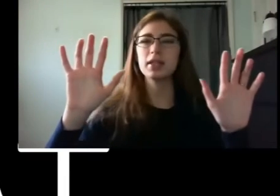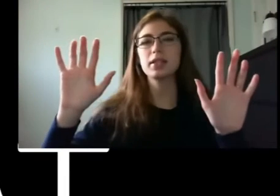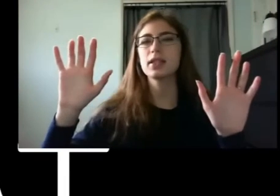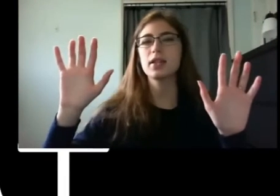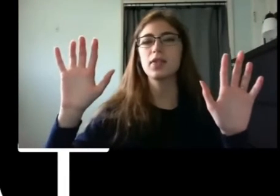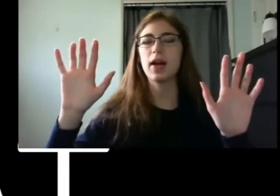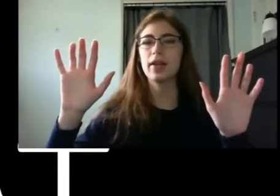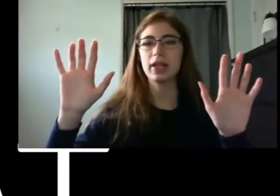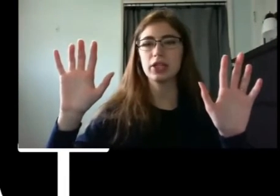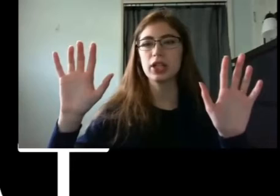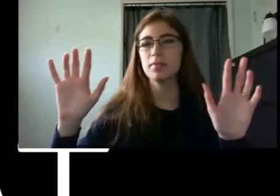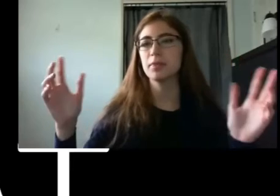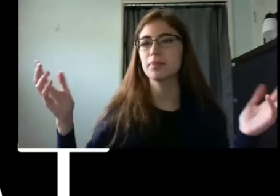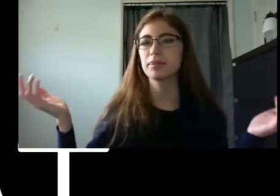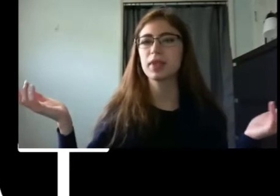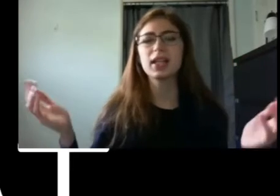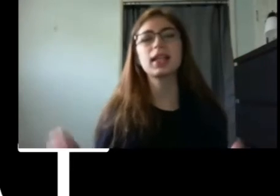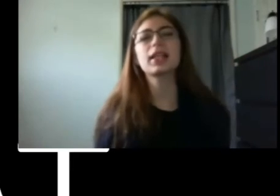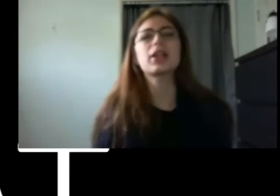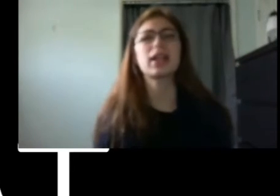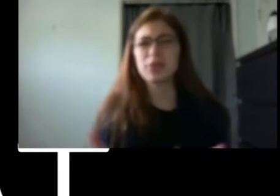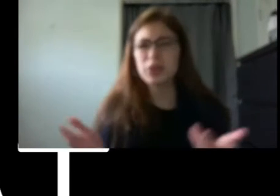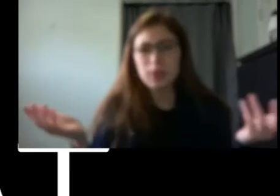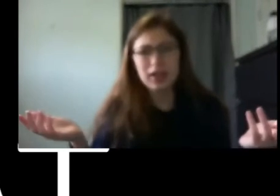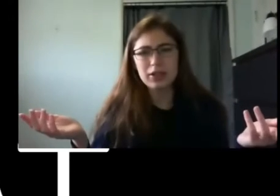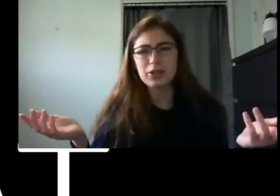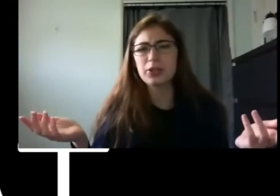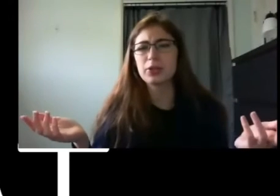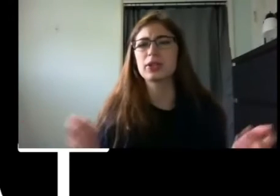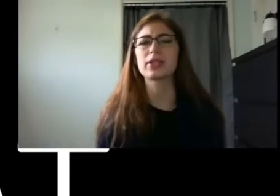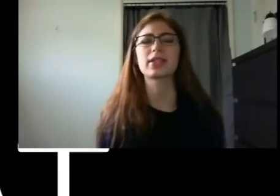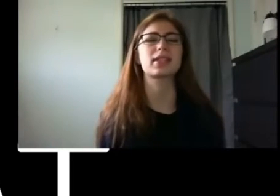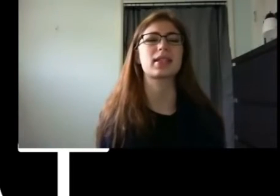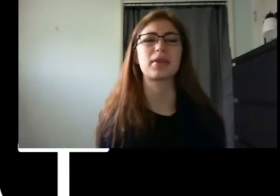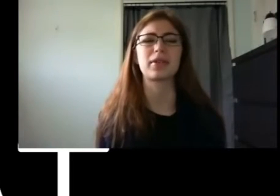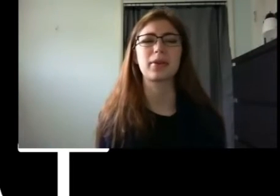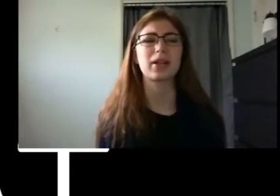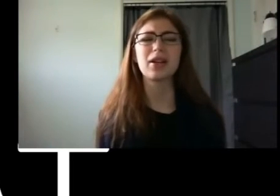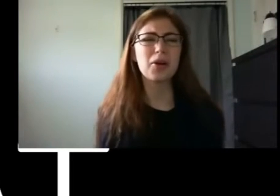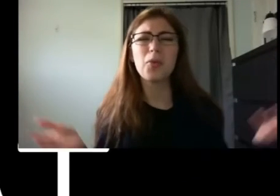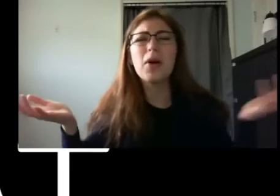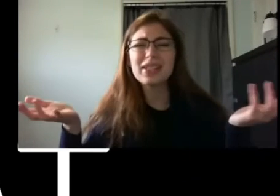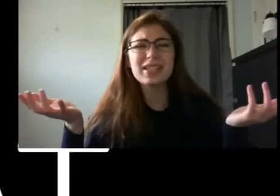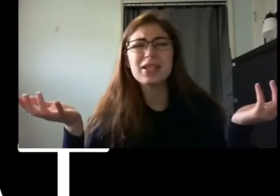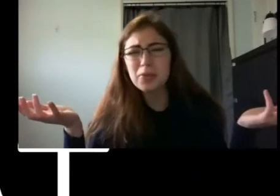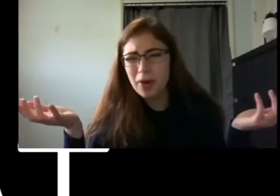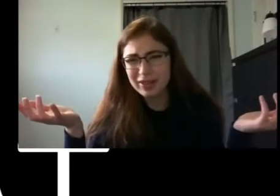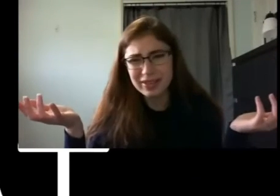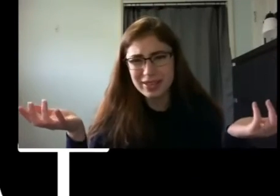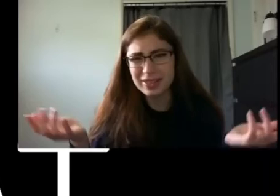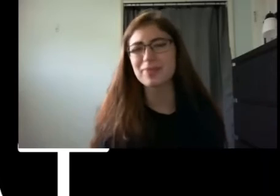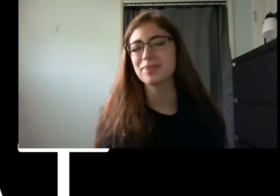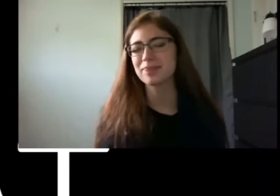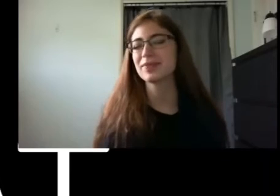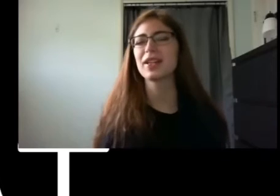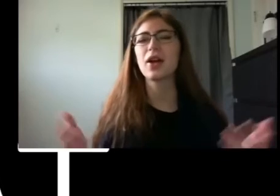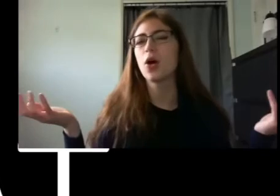slightly bent 5 handshake, like you're kind of shrugging your shoulders at someone going, what do you